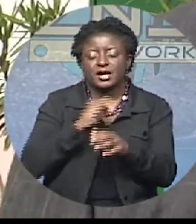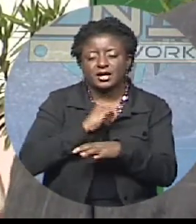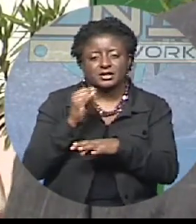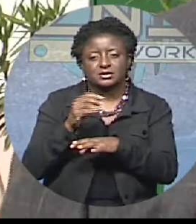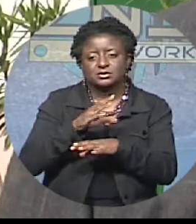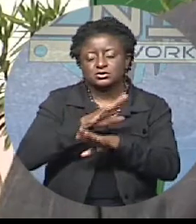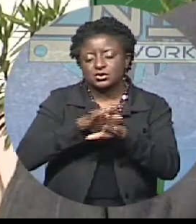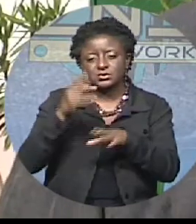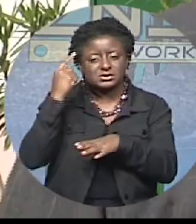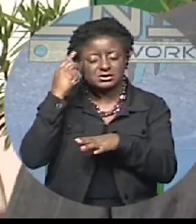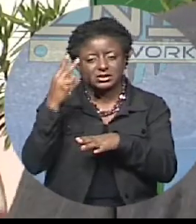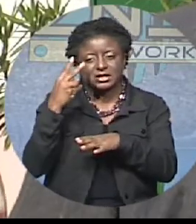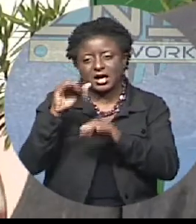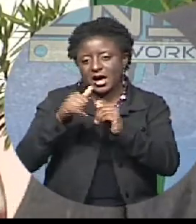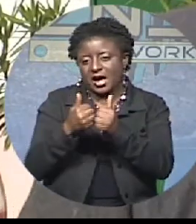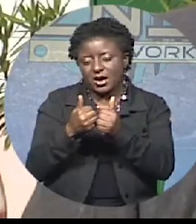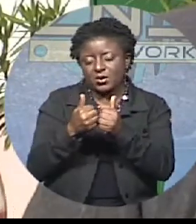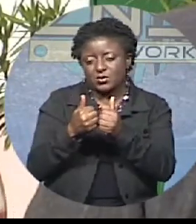involved with it publicly.